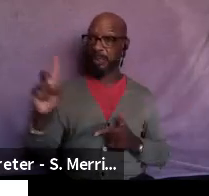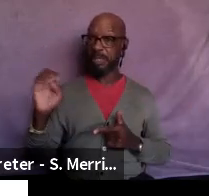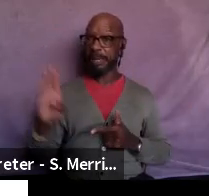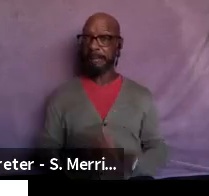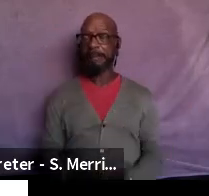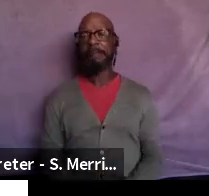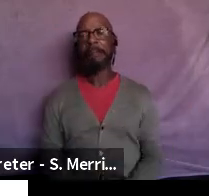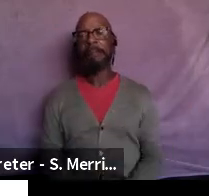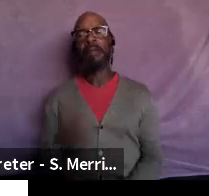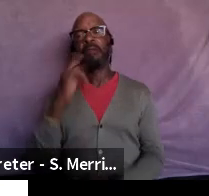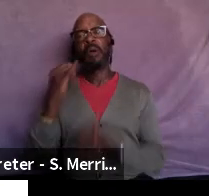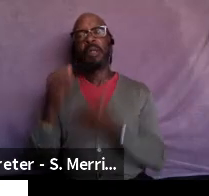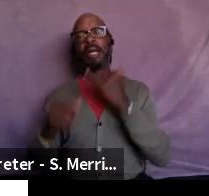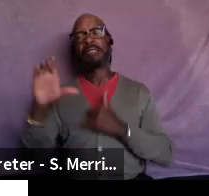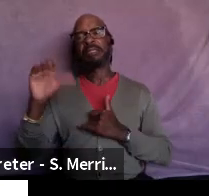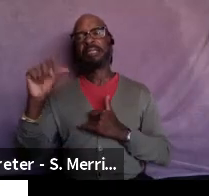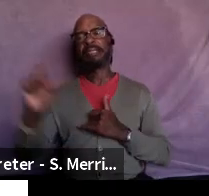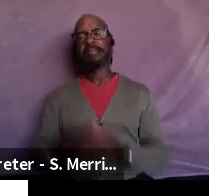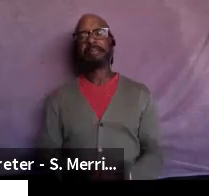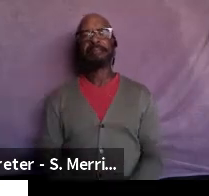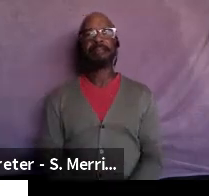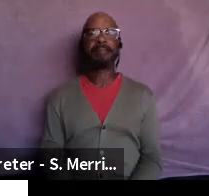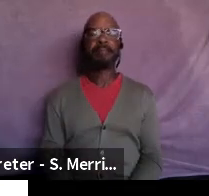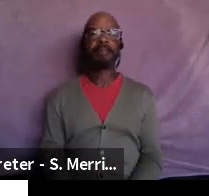for our last case.